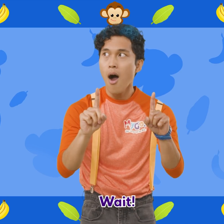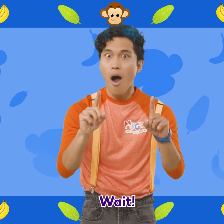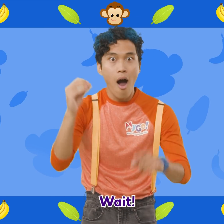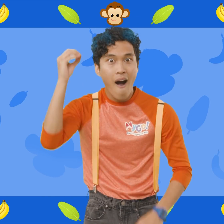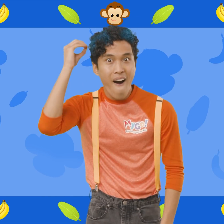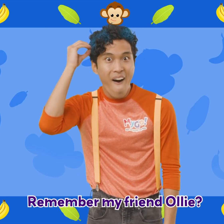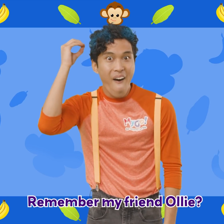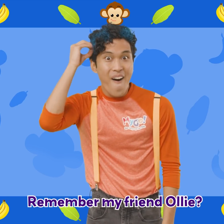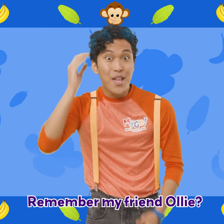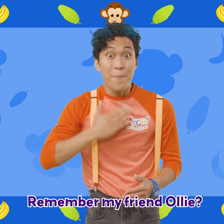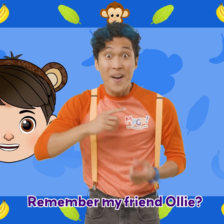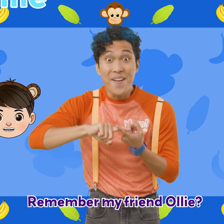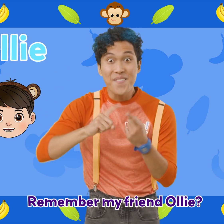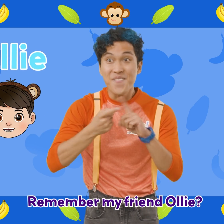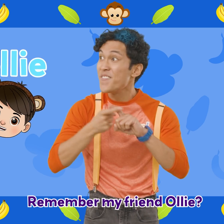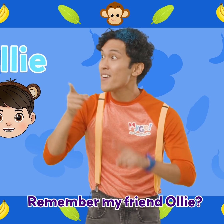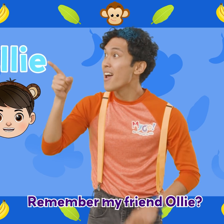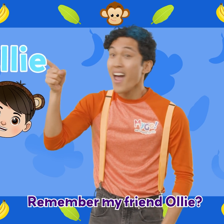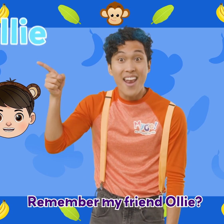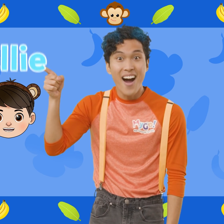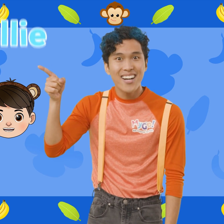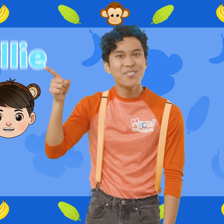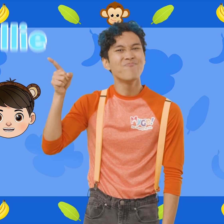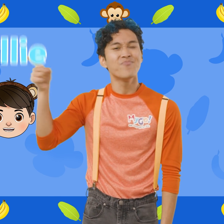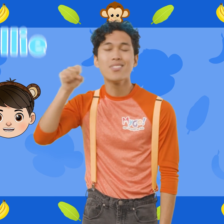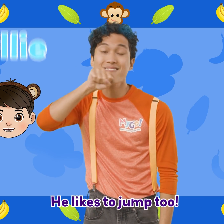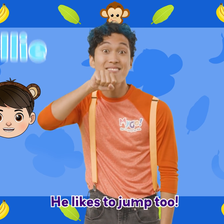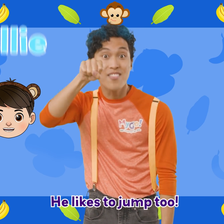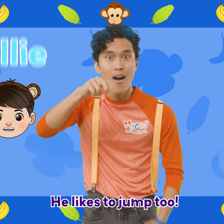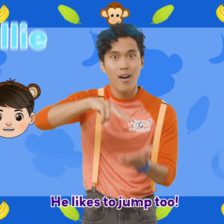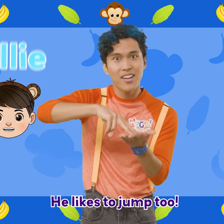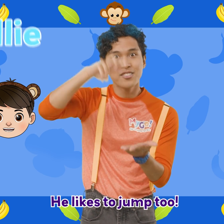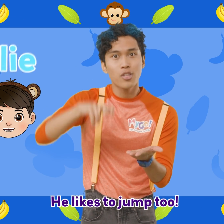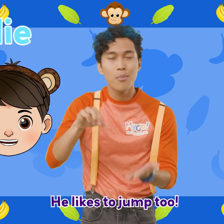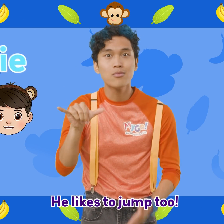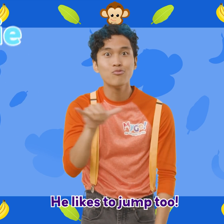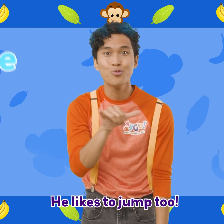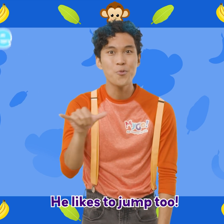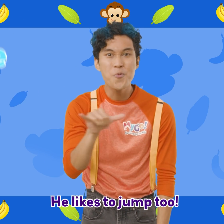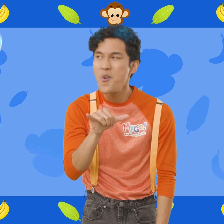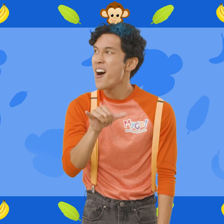Wait, remember my friend Ollie? He likes to jump too.